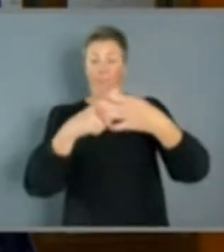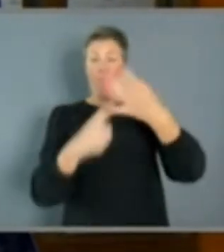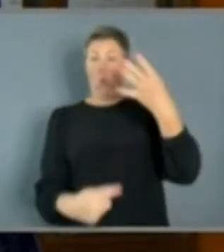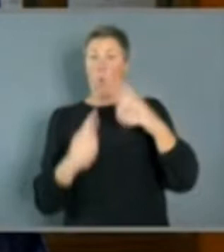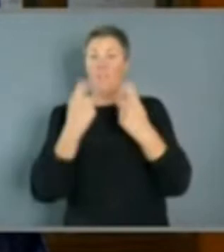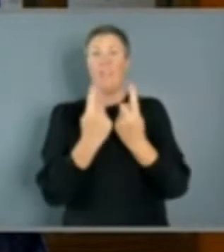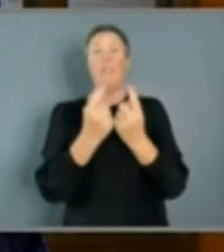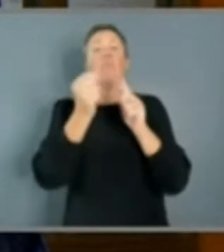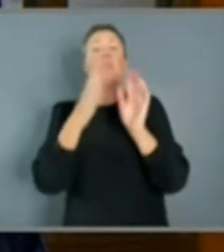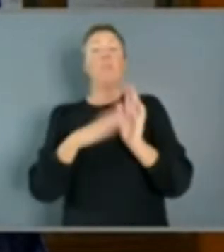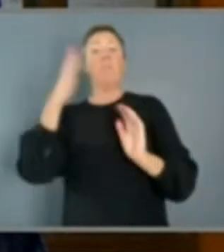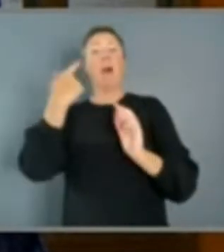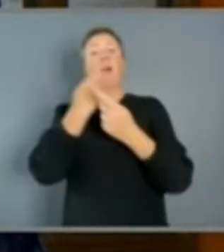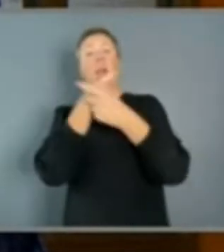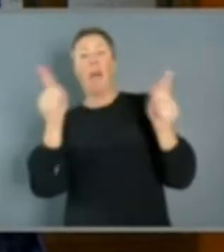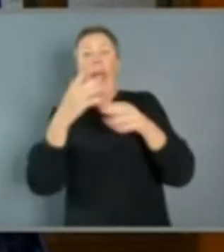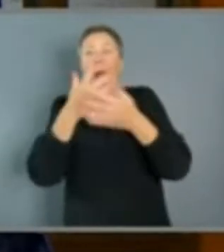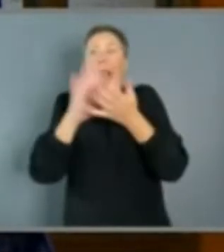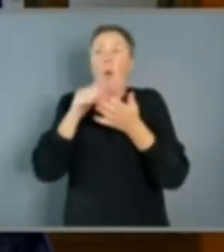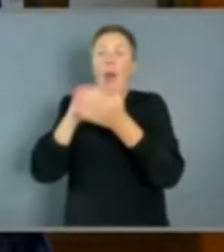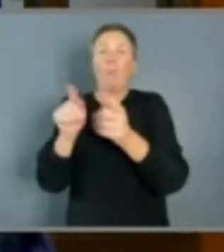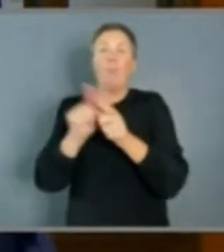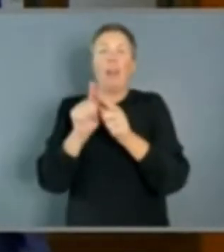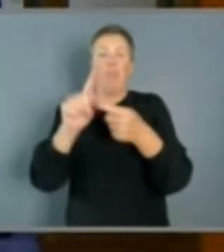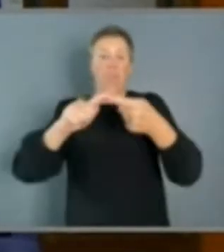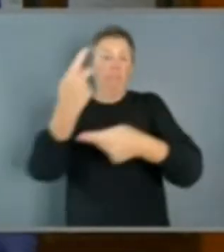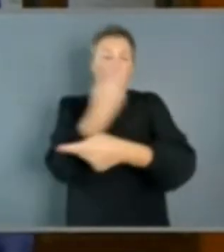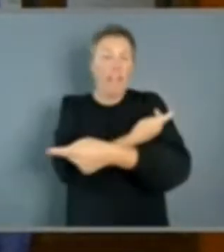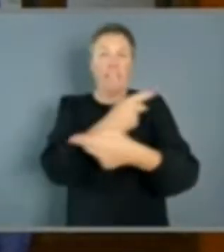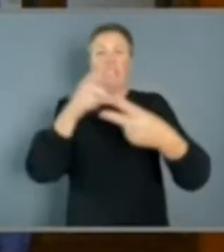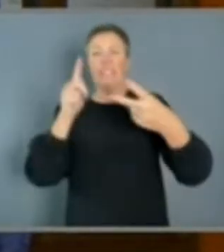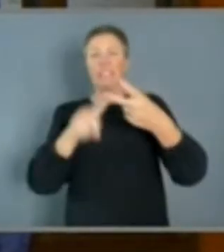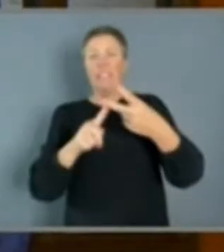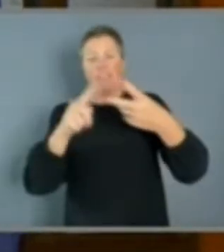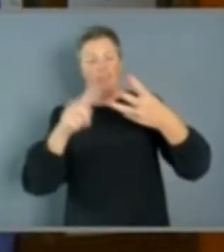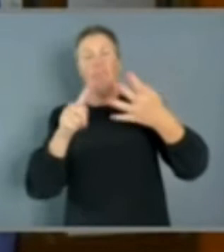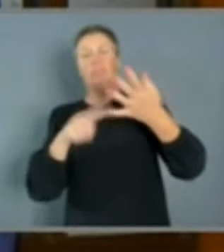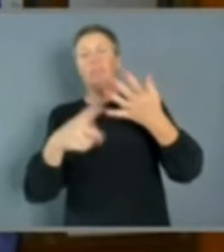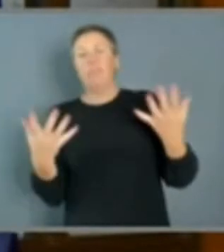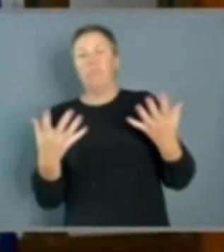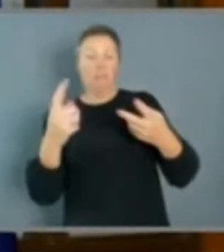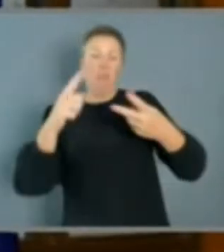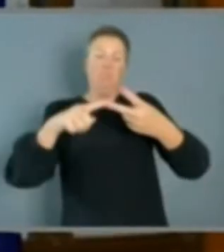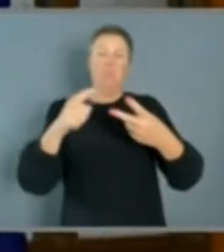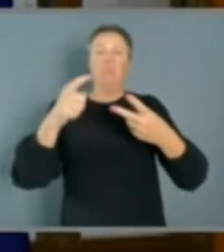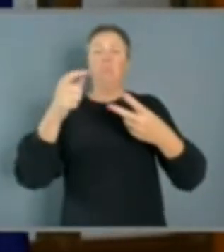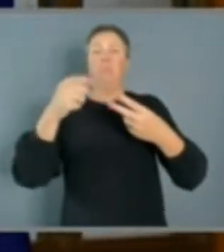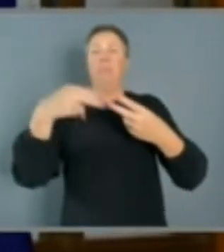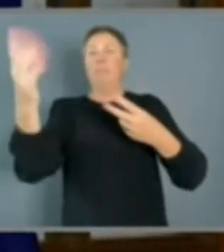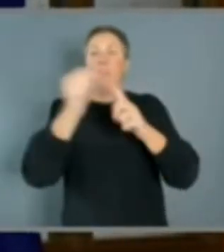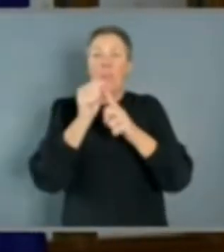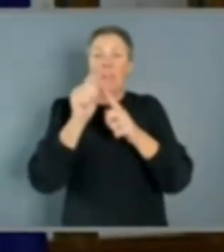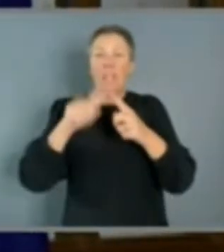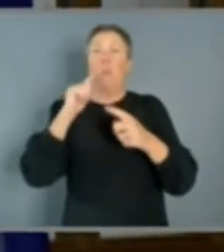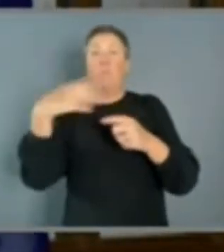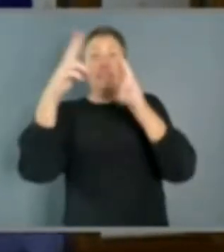has spoken about in terms of the vaccine response and a number of other supplies, tents, PPE, and the